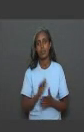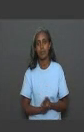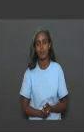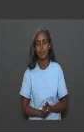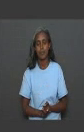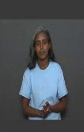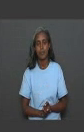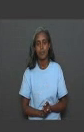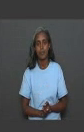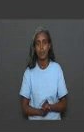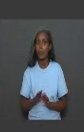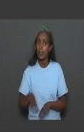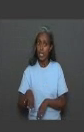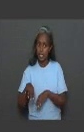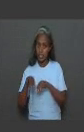times P.